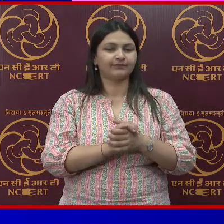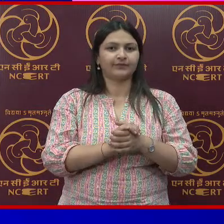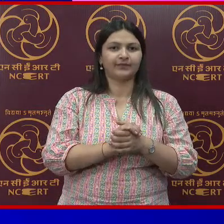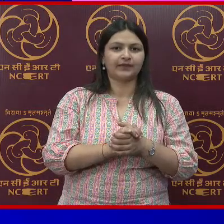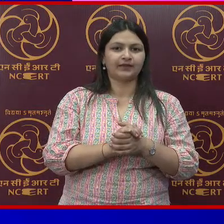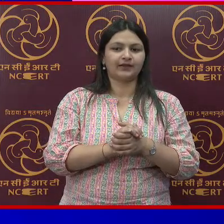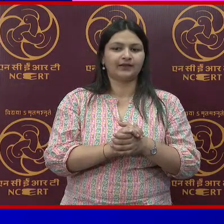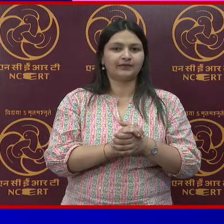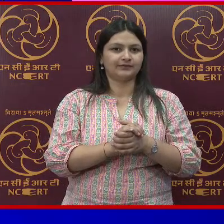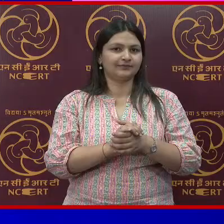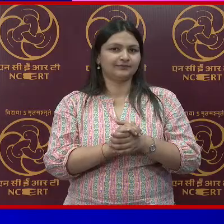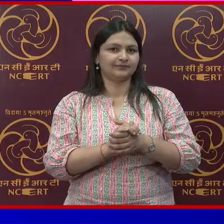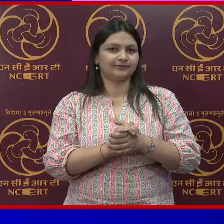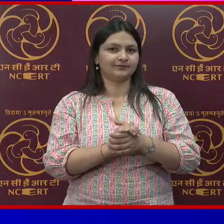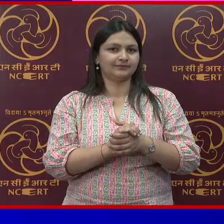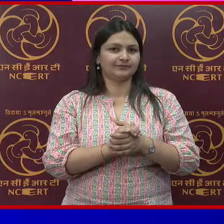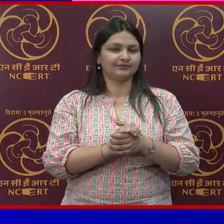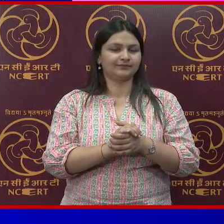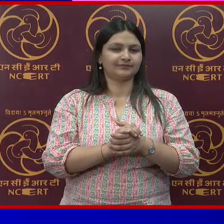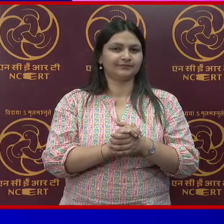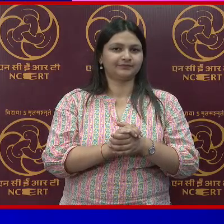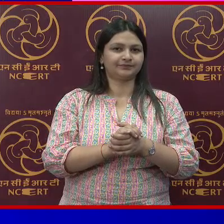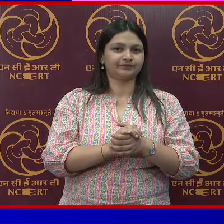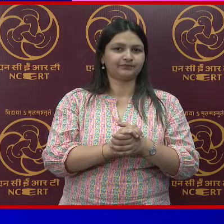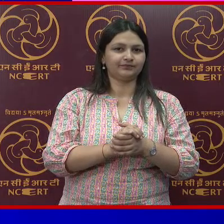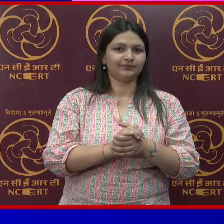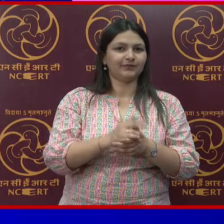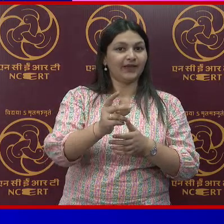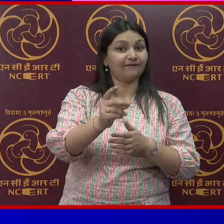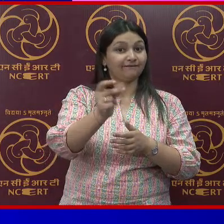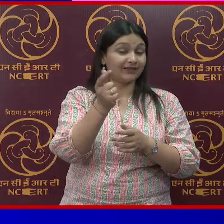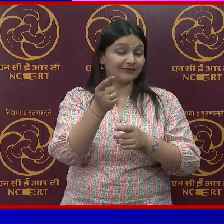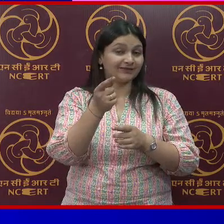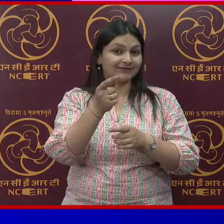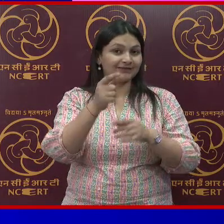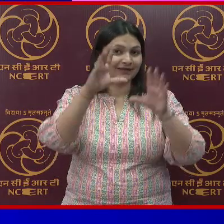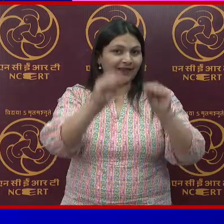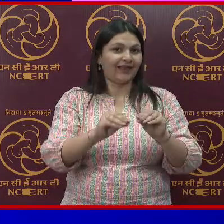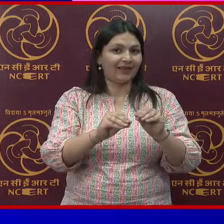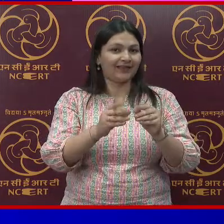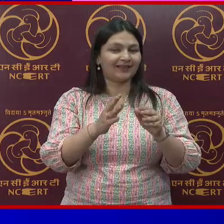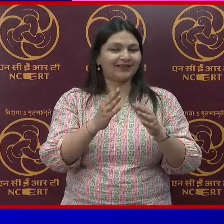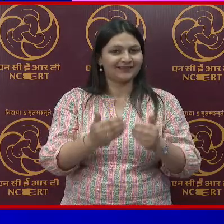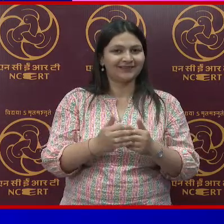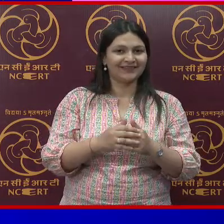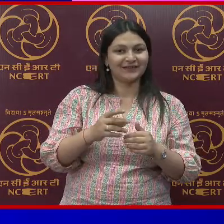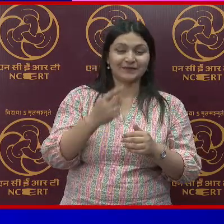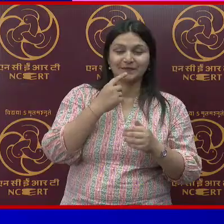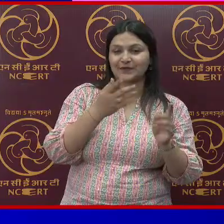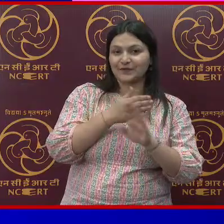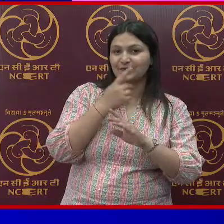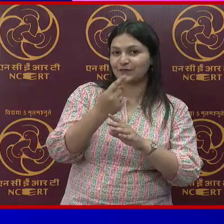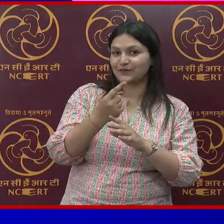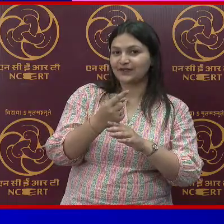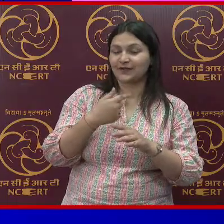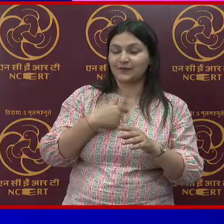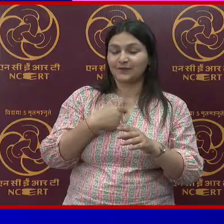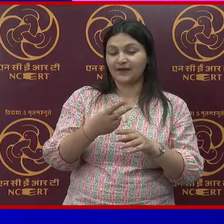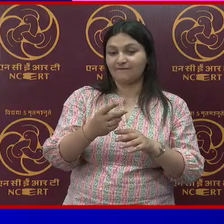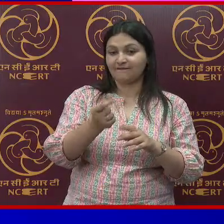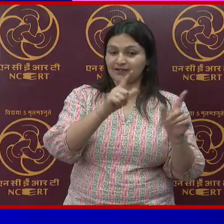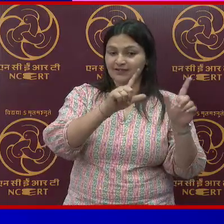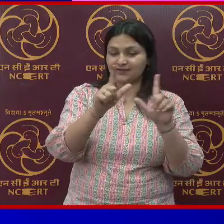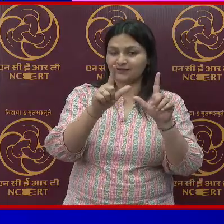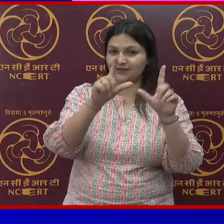Oh. And back. Oh. Okay. So soon, ma'am, you have taken off that picture. I told you so that I will be taking